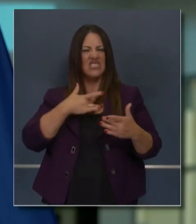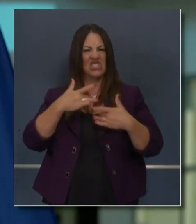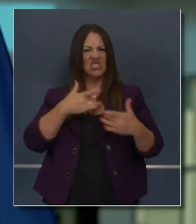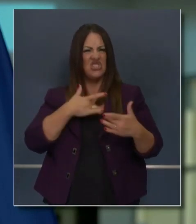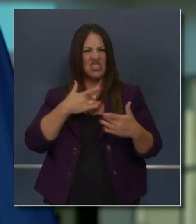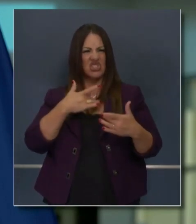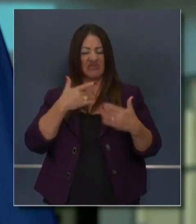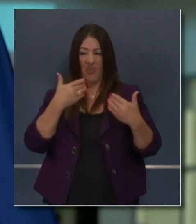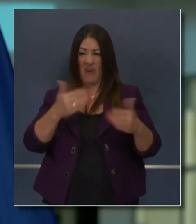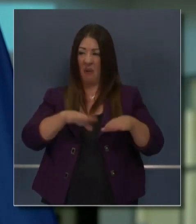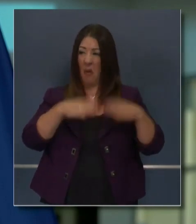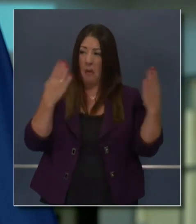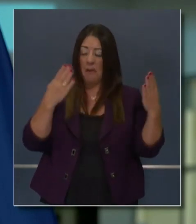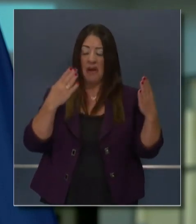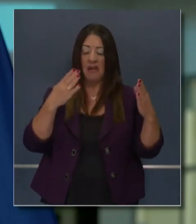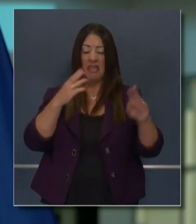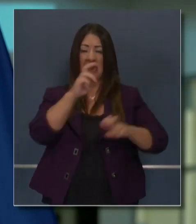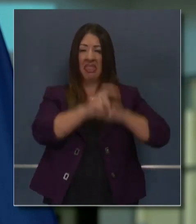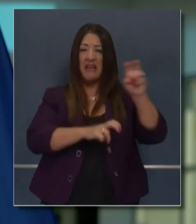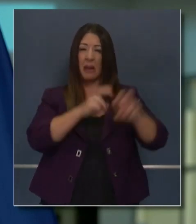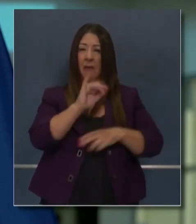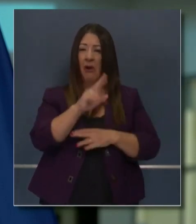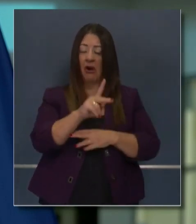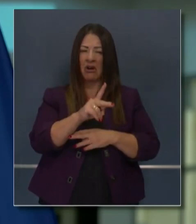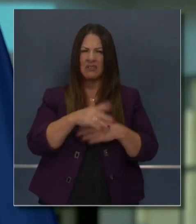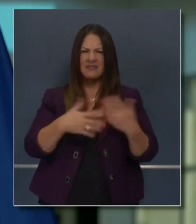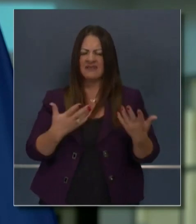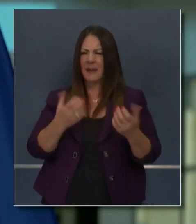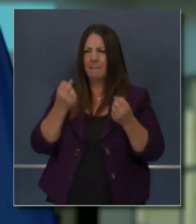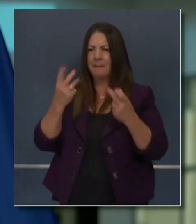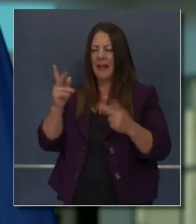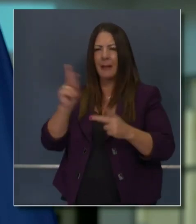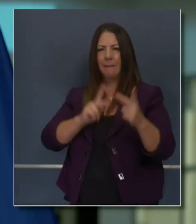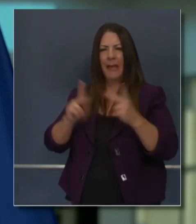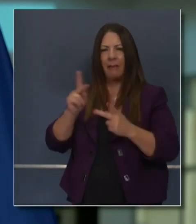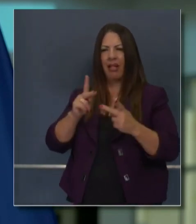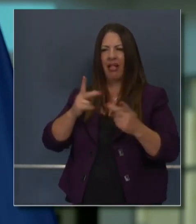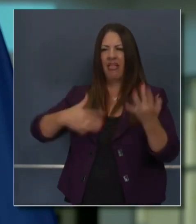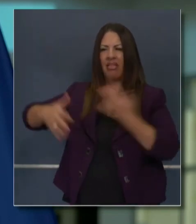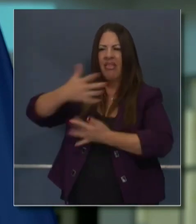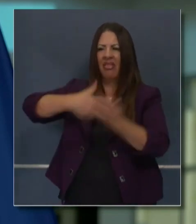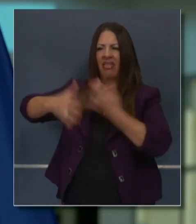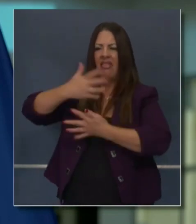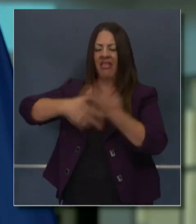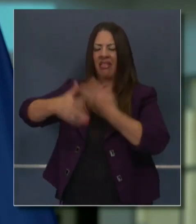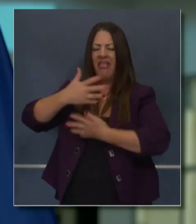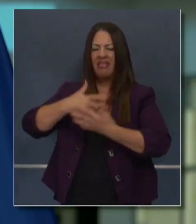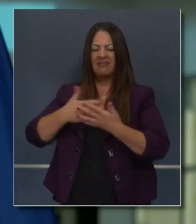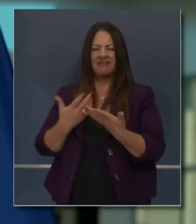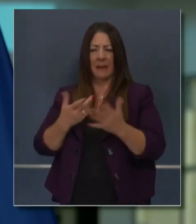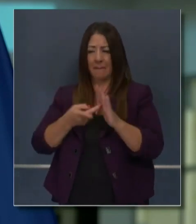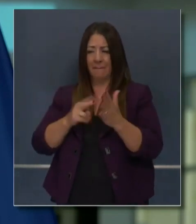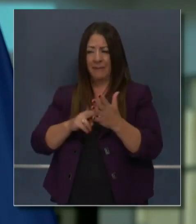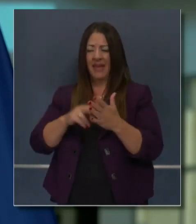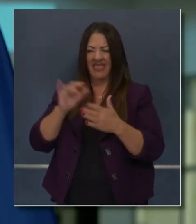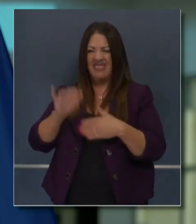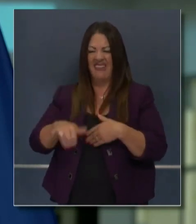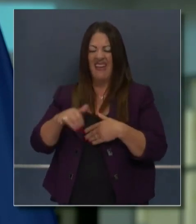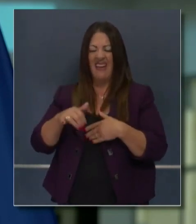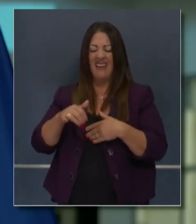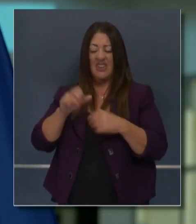definition people mix from every conceivable walk of life and put themselves and others at increased